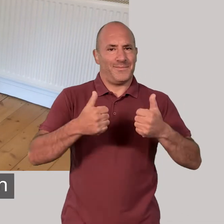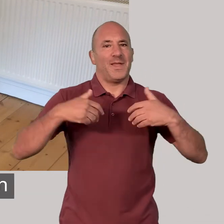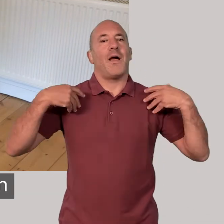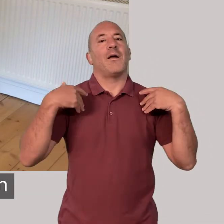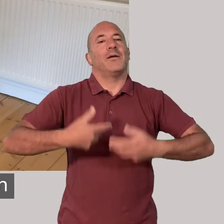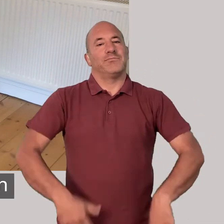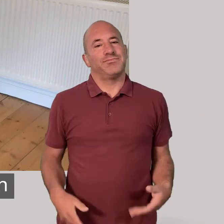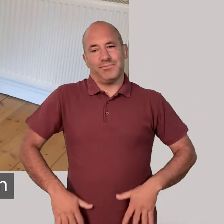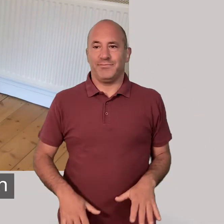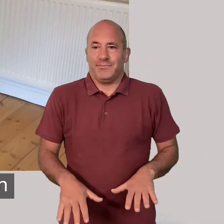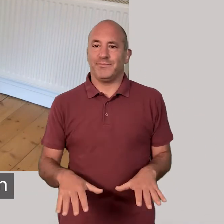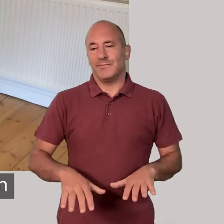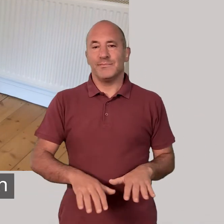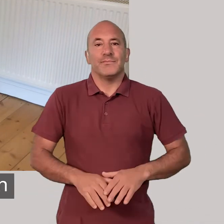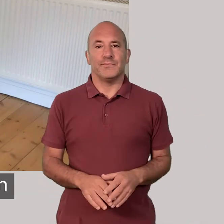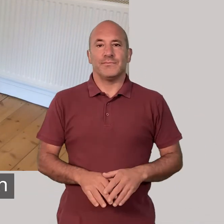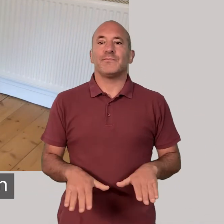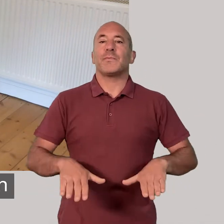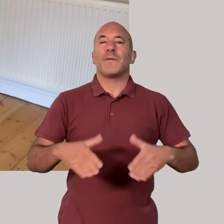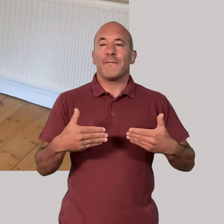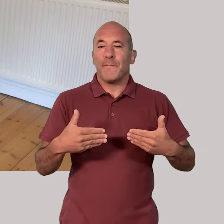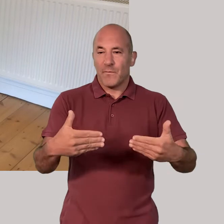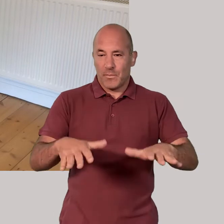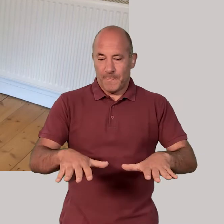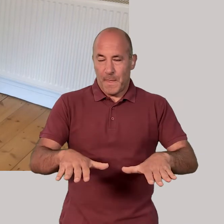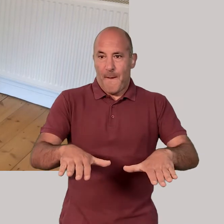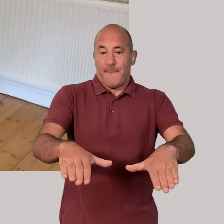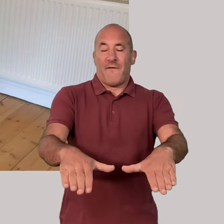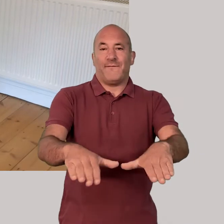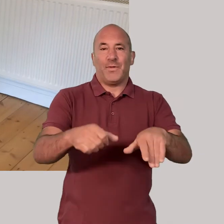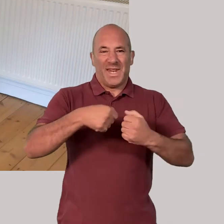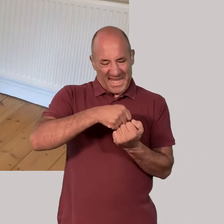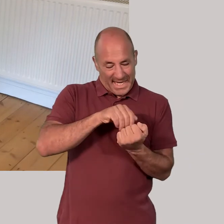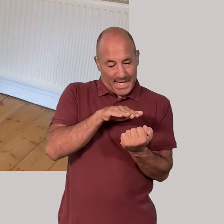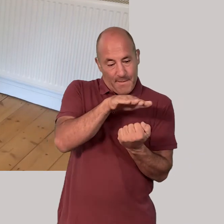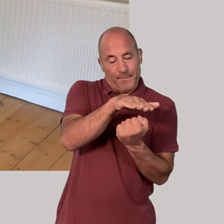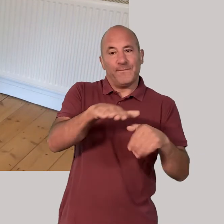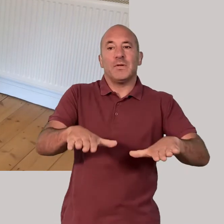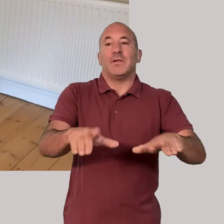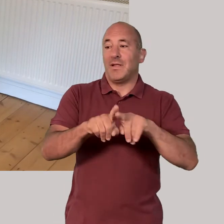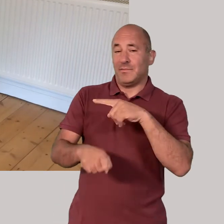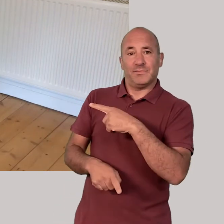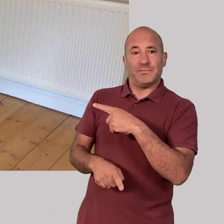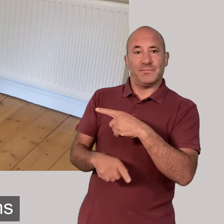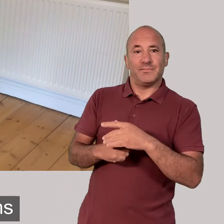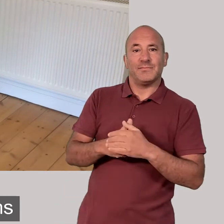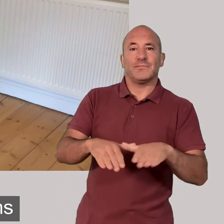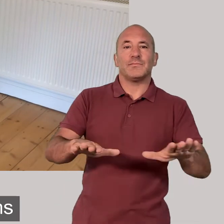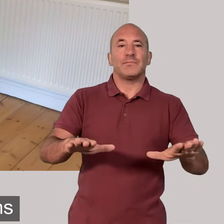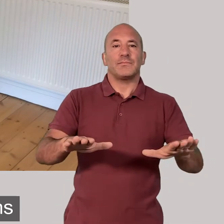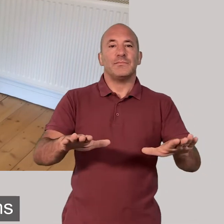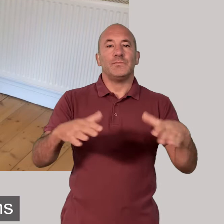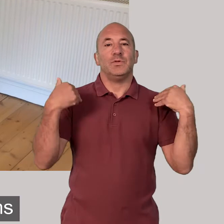Good, and then relax your arms again. And bring them forwards a little bit, just over your knees. And then ever